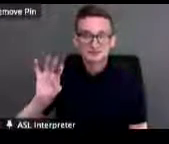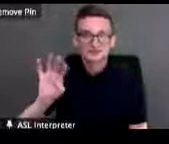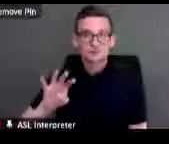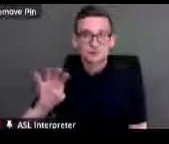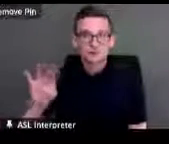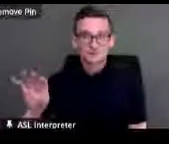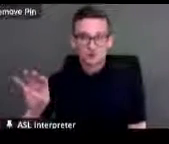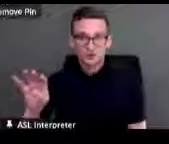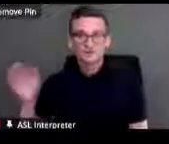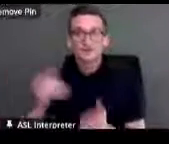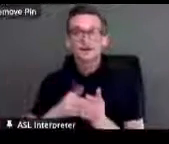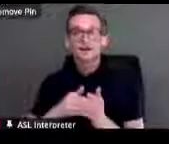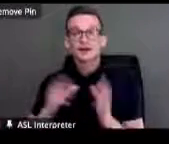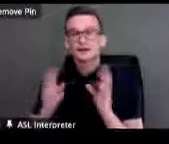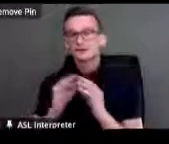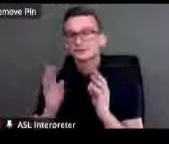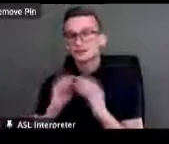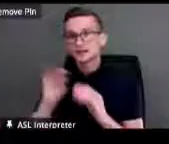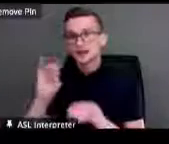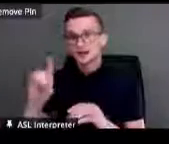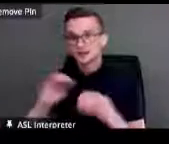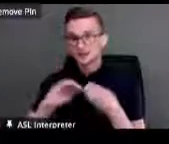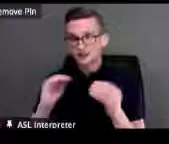889-6138-6844. Again, the meeting ID number is